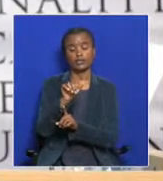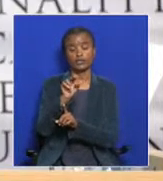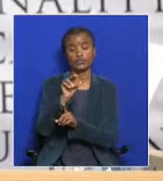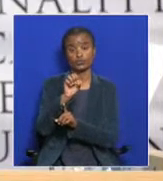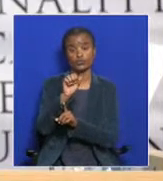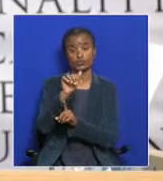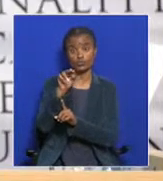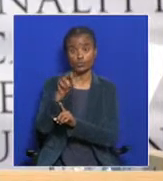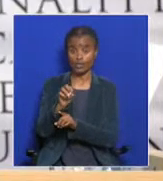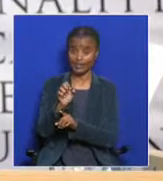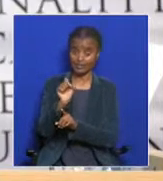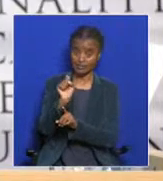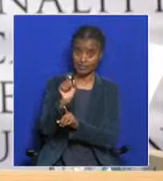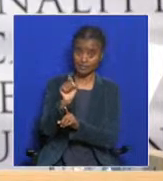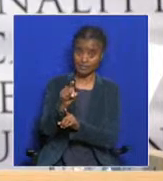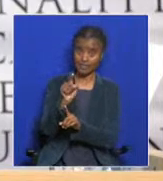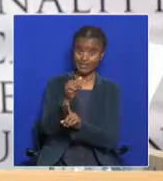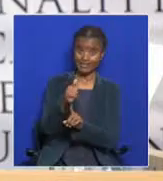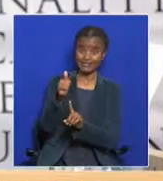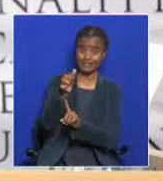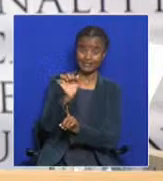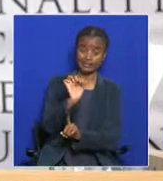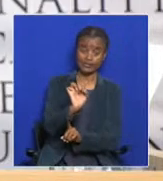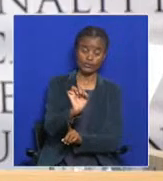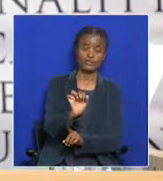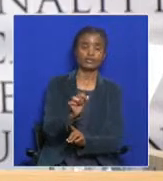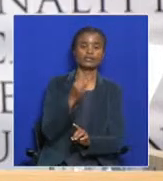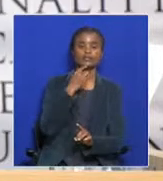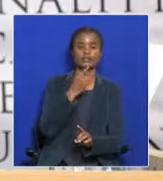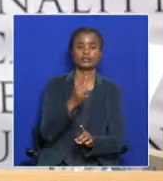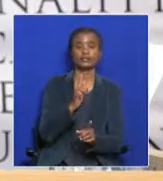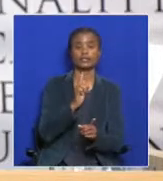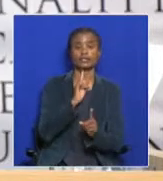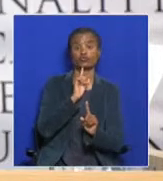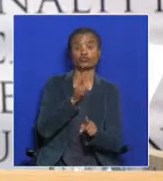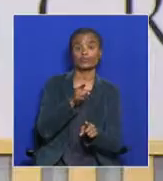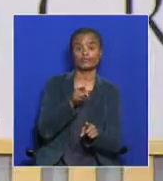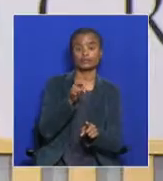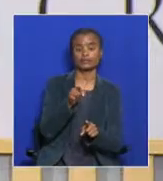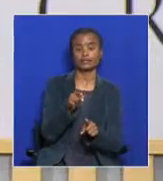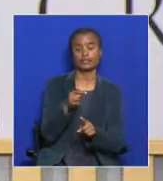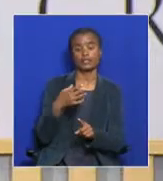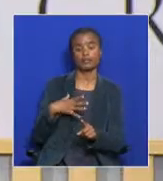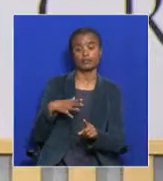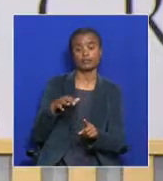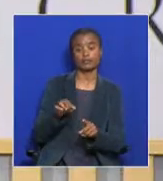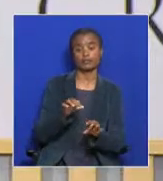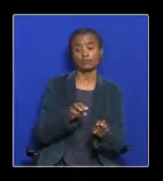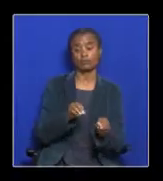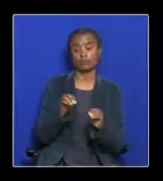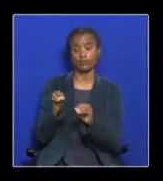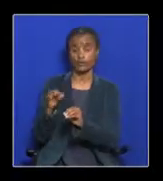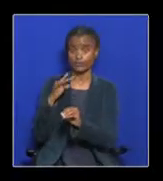instructed you to move them to Port Shepstone, he assumed full responsibility for those drugs. That is correct. They were no longer